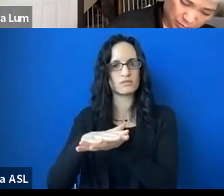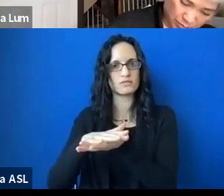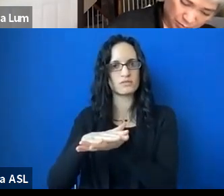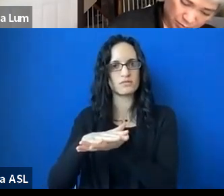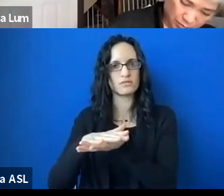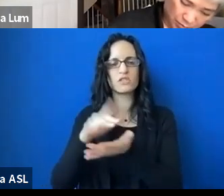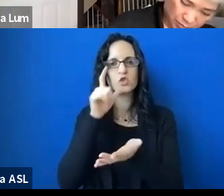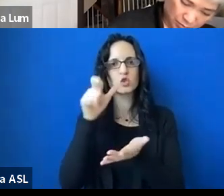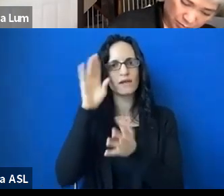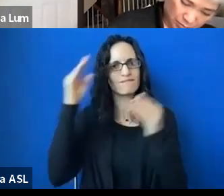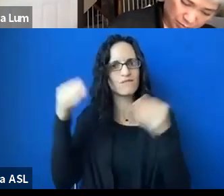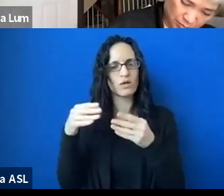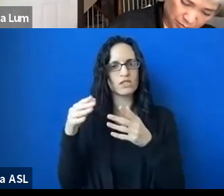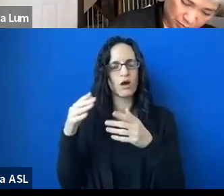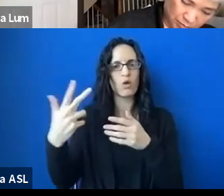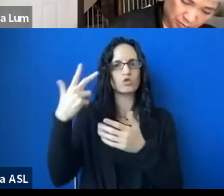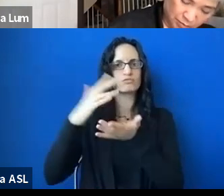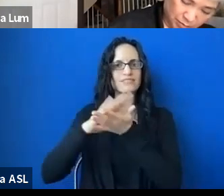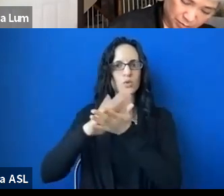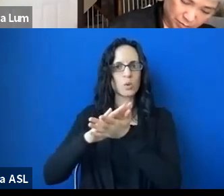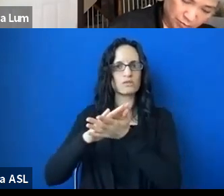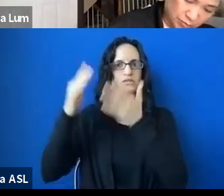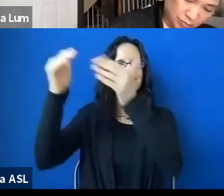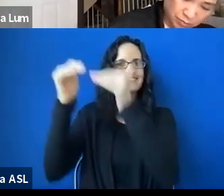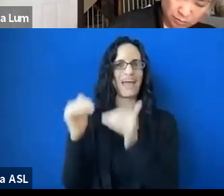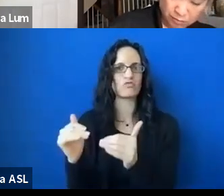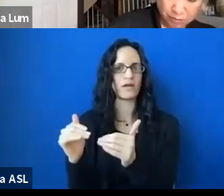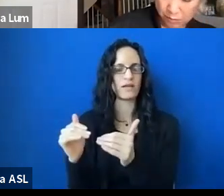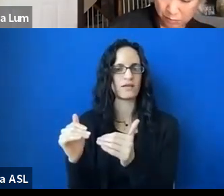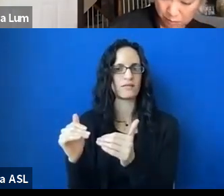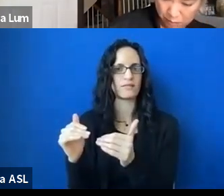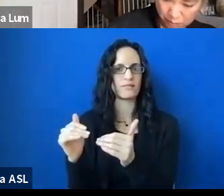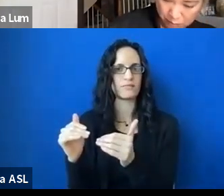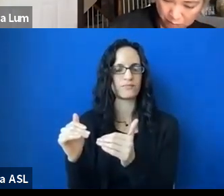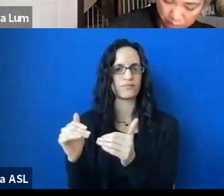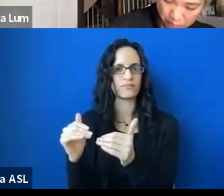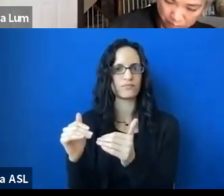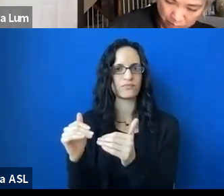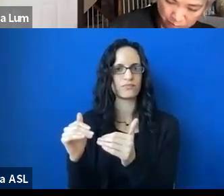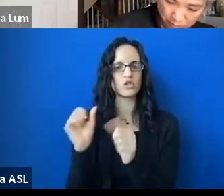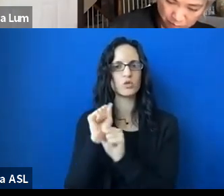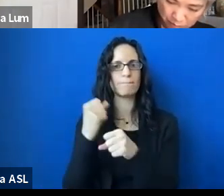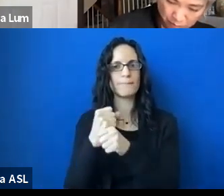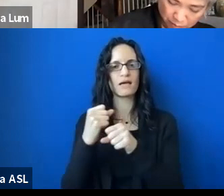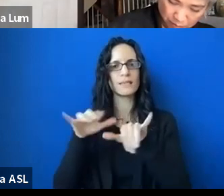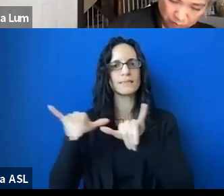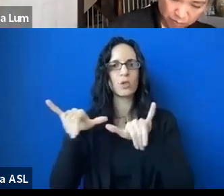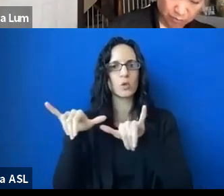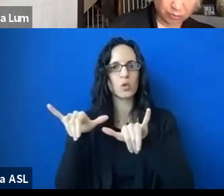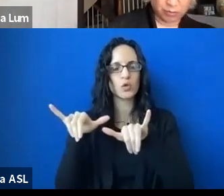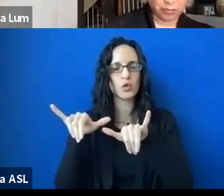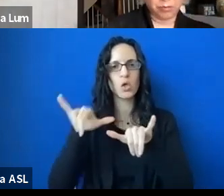be downgrading those three exam schools to make it to similar like other public